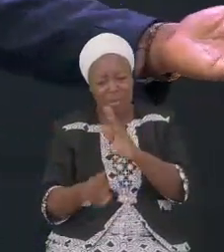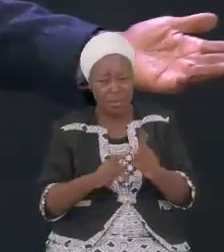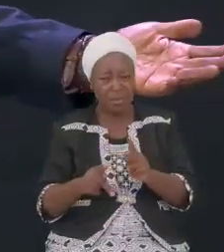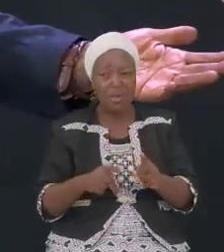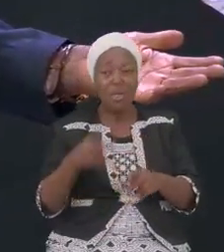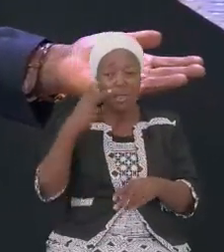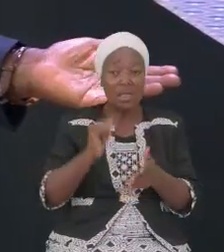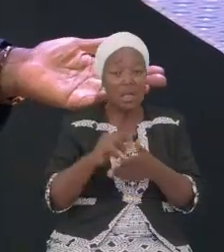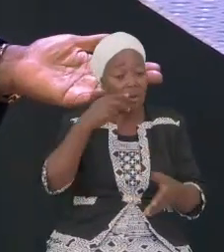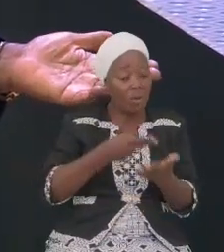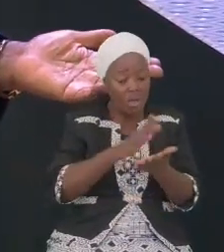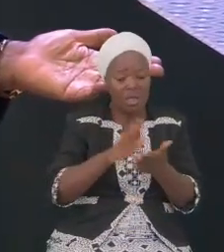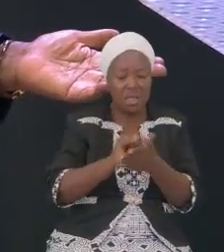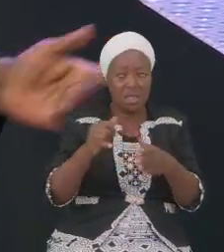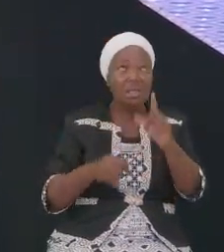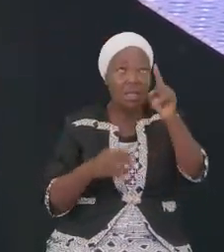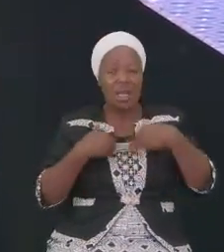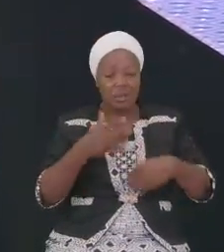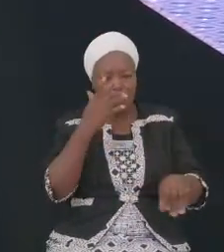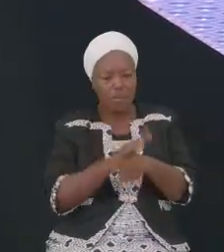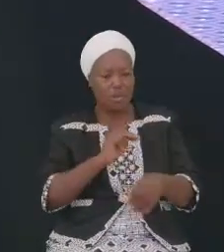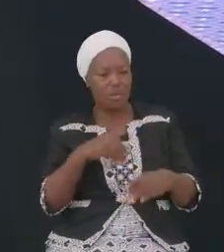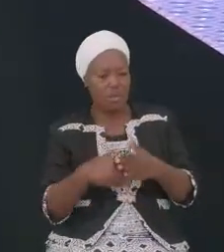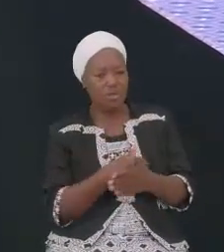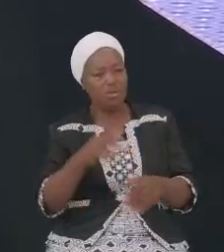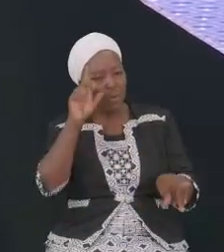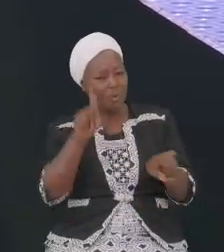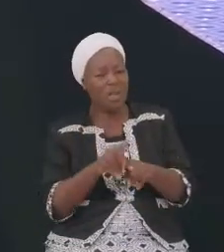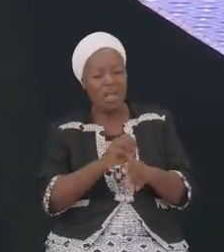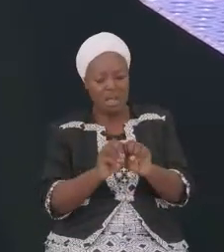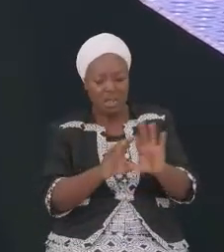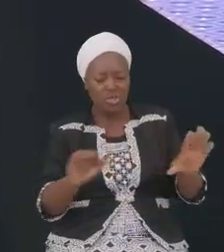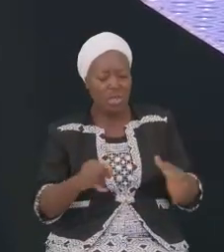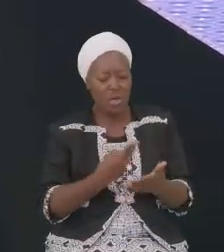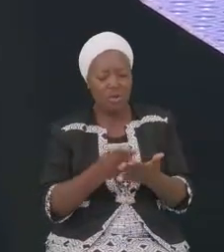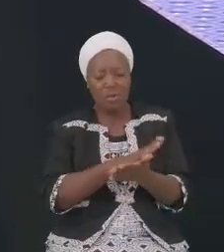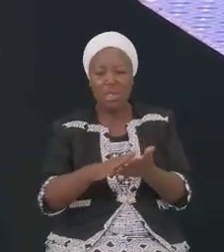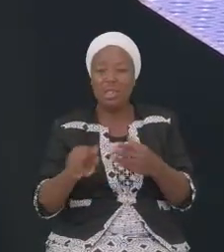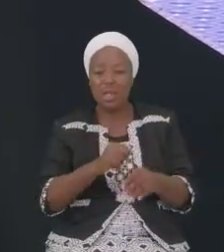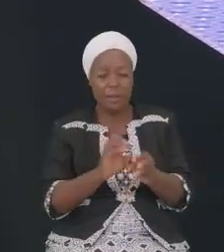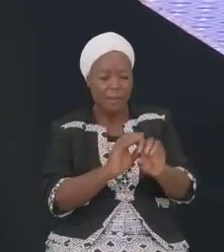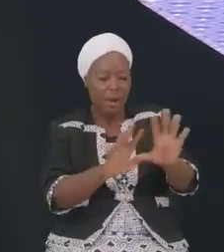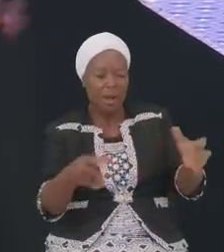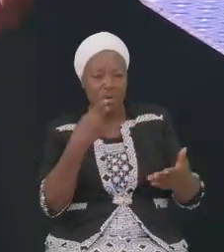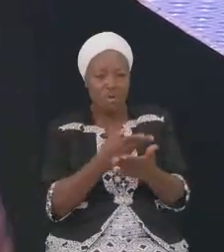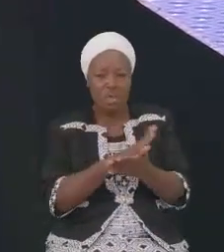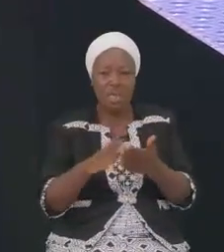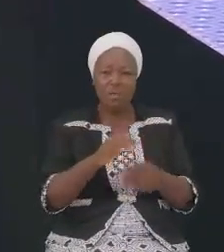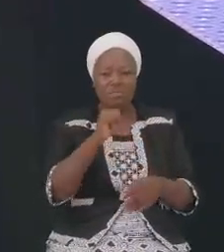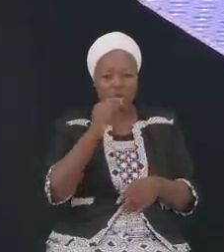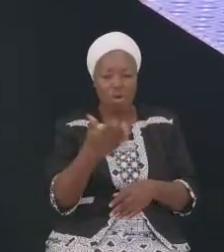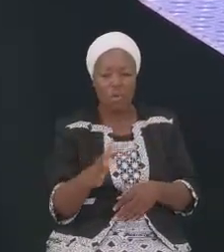the holiness he has promised to us in the new covenant, a shining holiness, a bright holiness, an